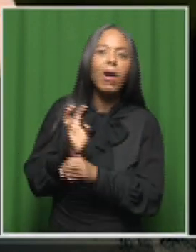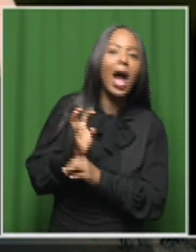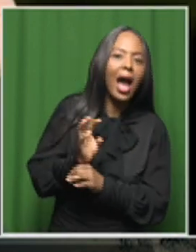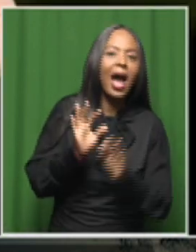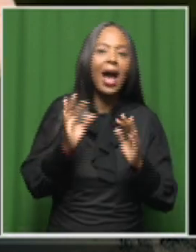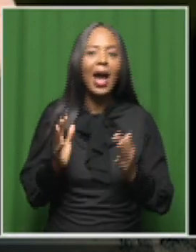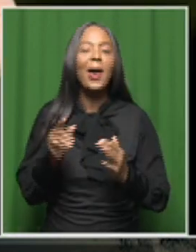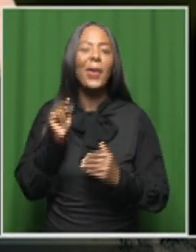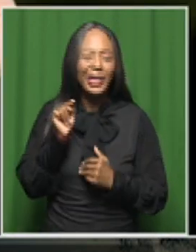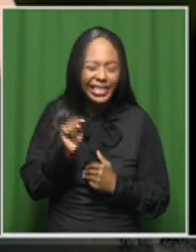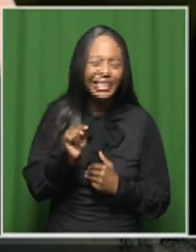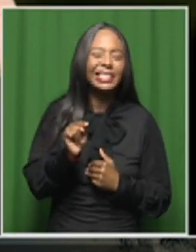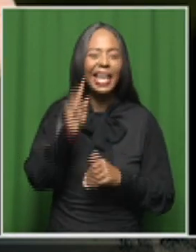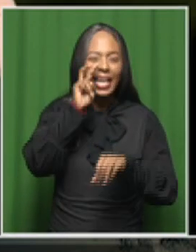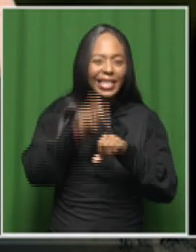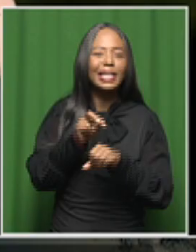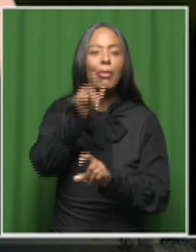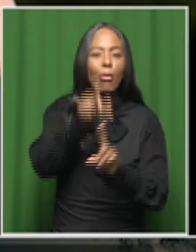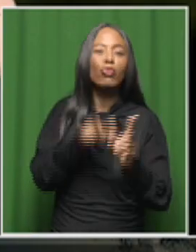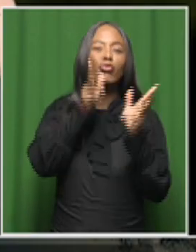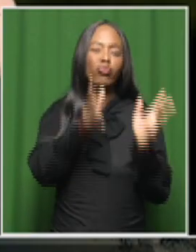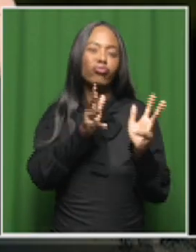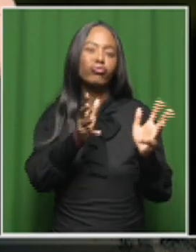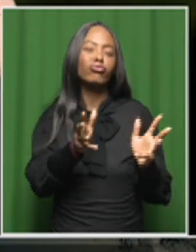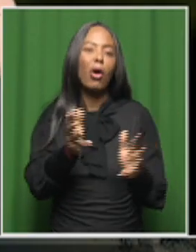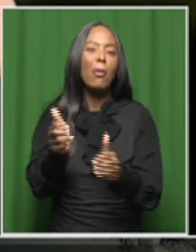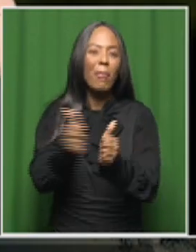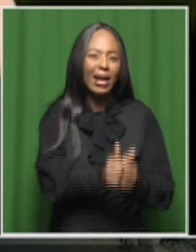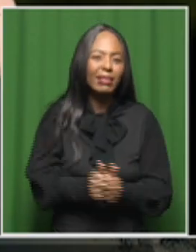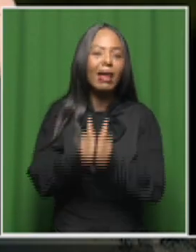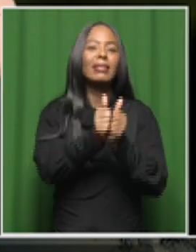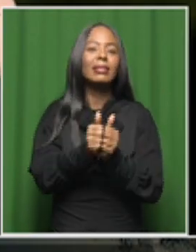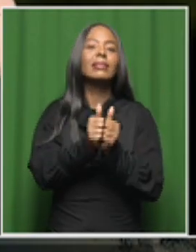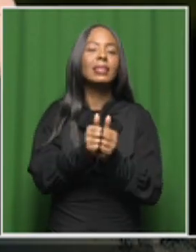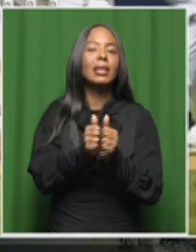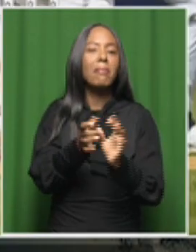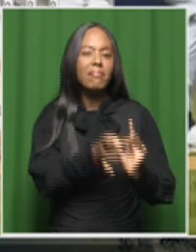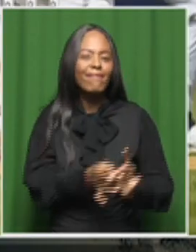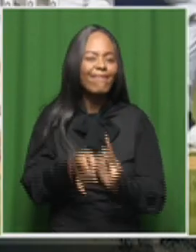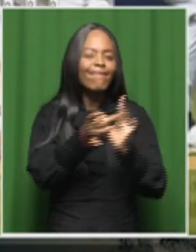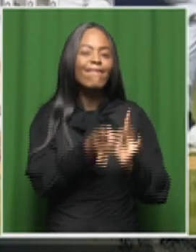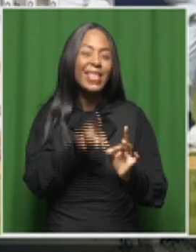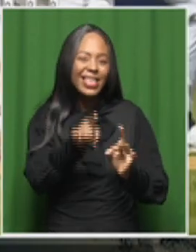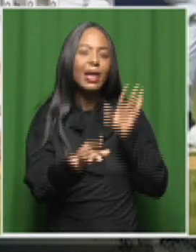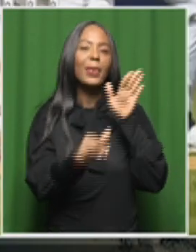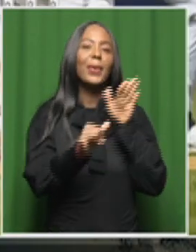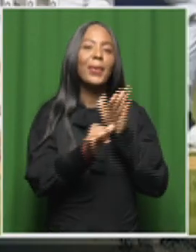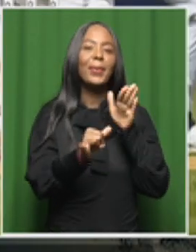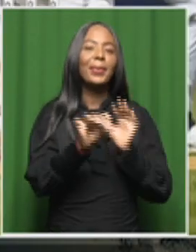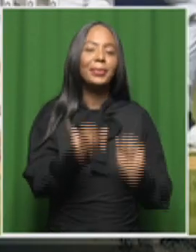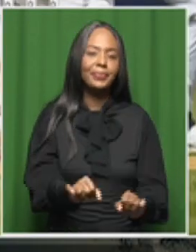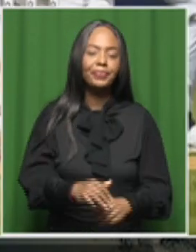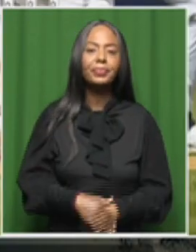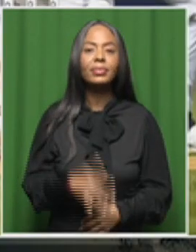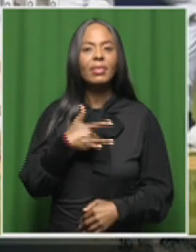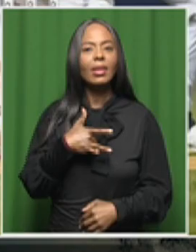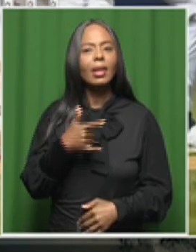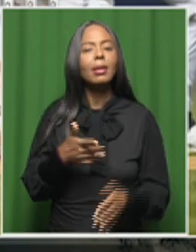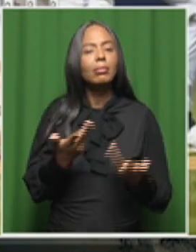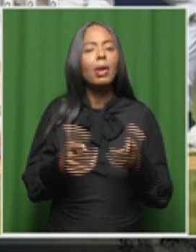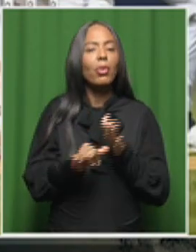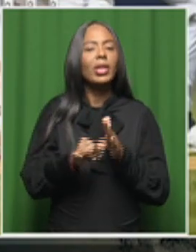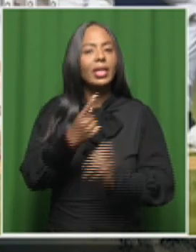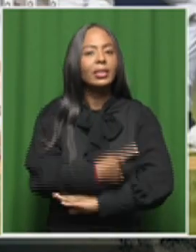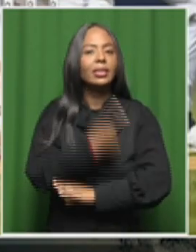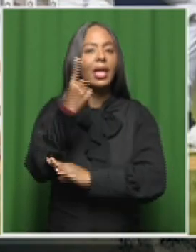at, forming those partnerships and obviously dragging the rest of the squad along. But I do feel that I think it's a massive day for South African